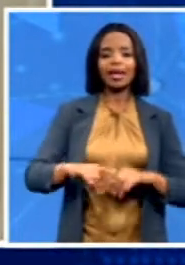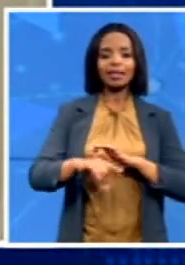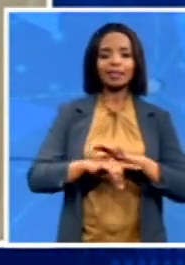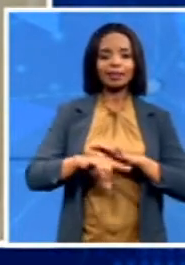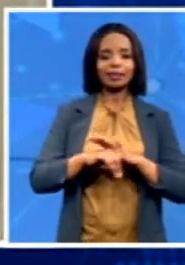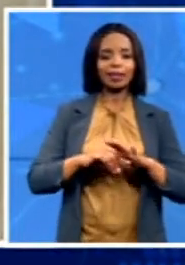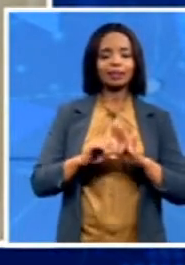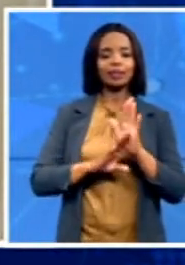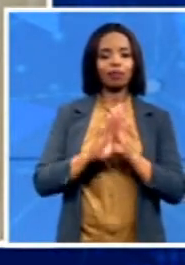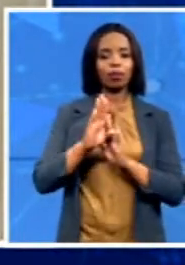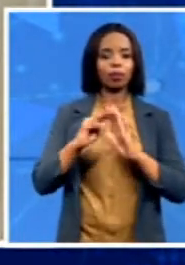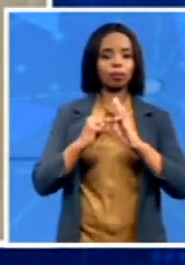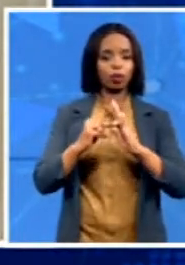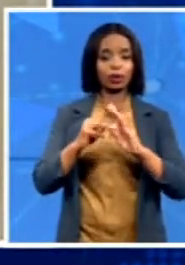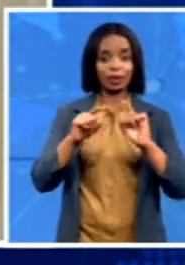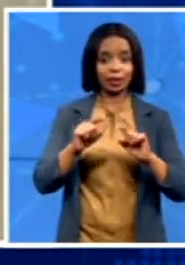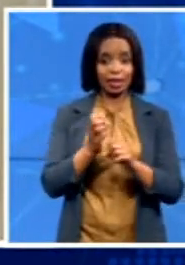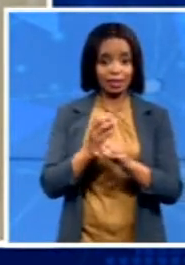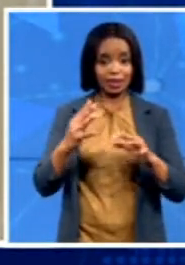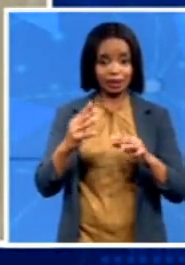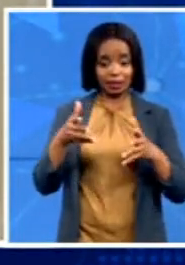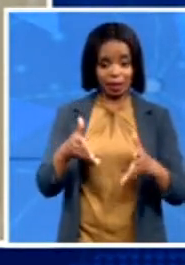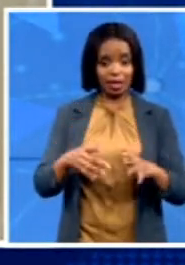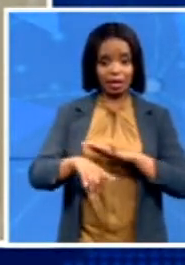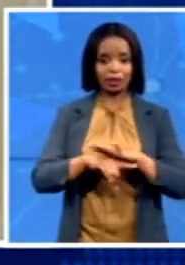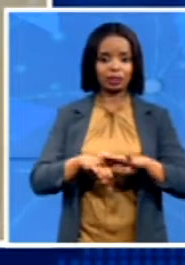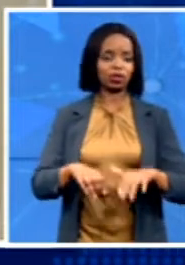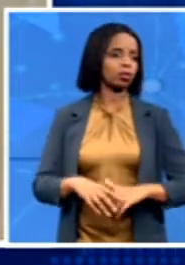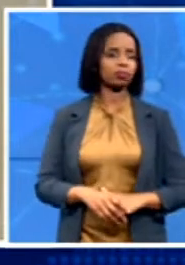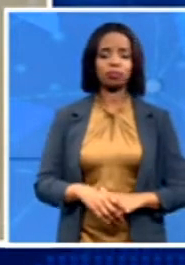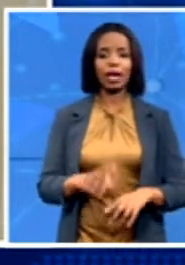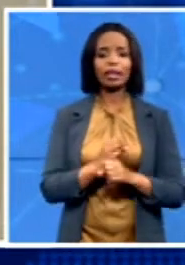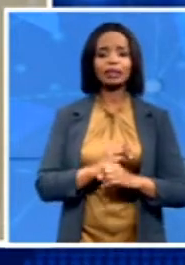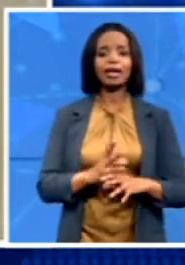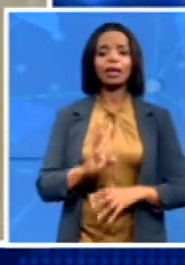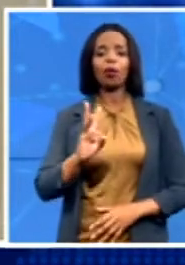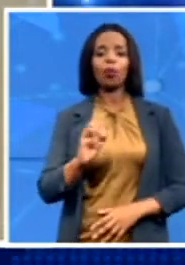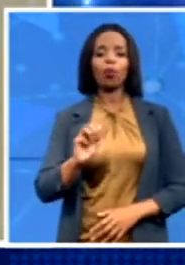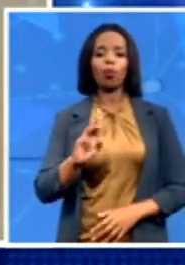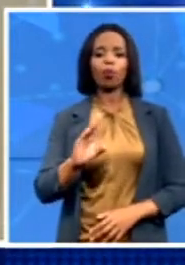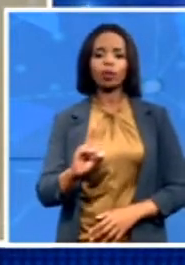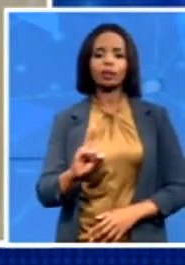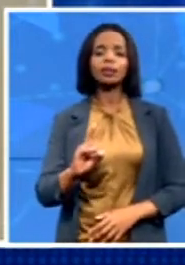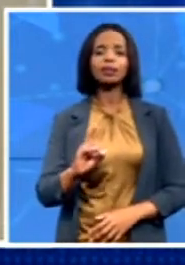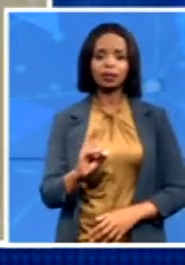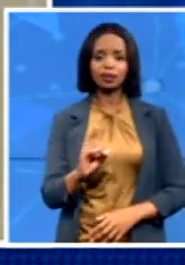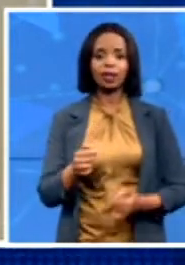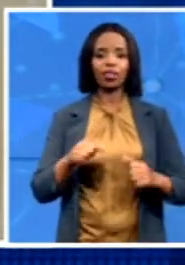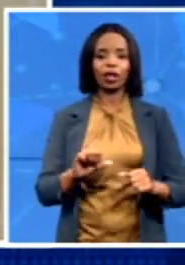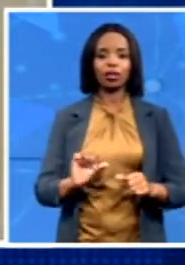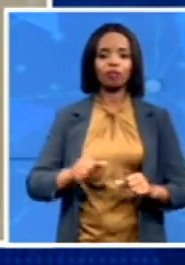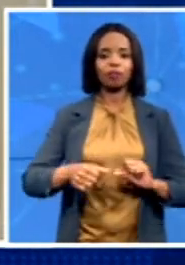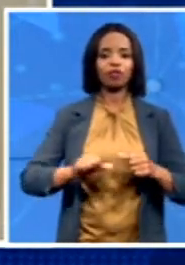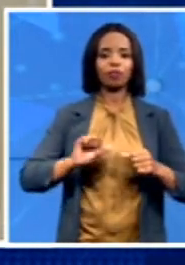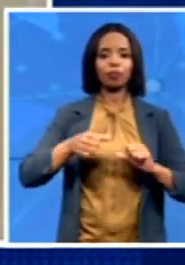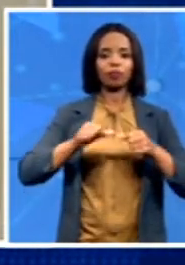district. It starts actually at the ward level. It goes down to the household level. And so the model would cascade into a